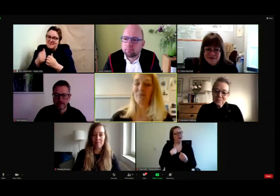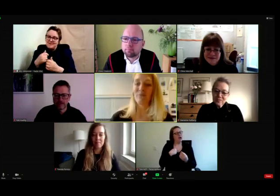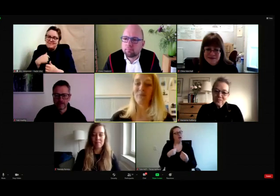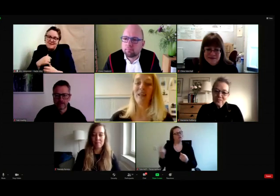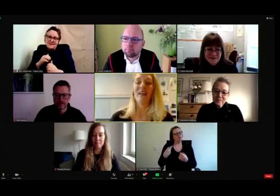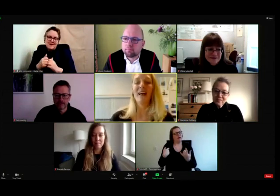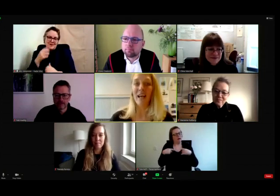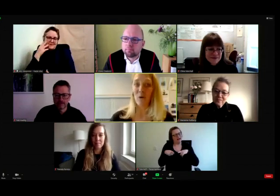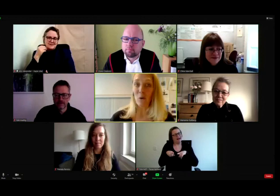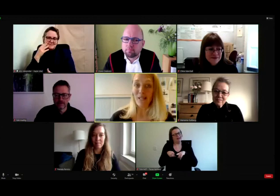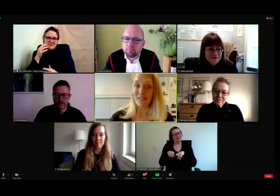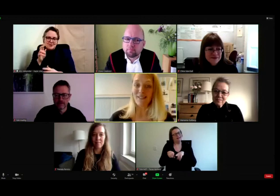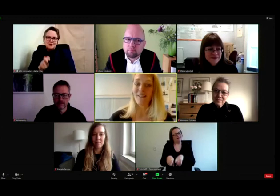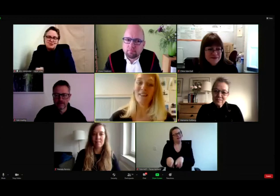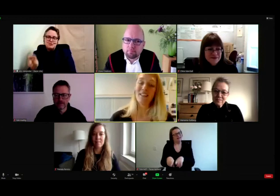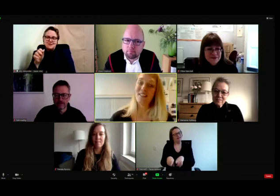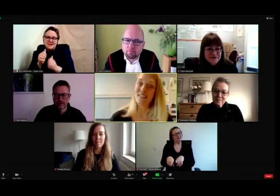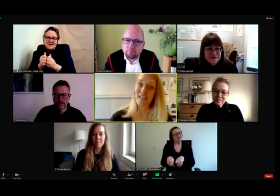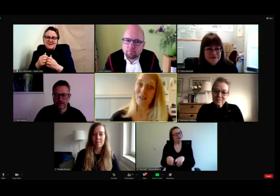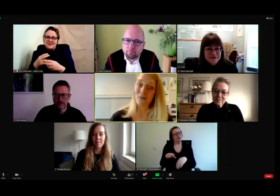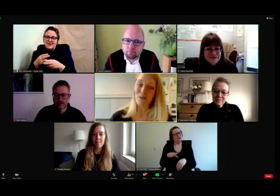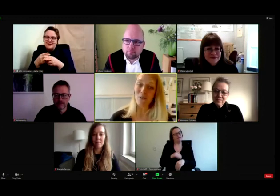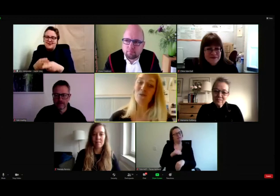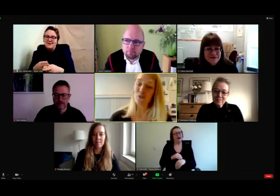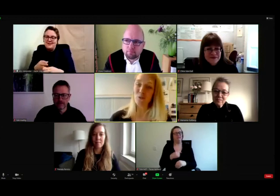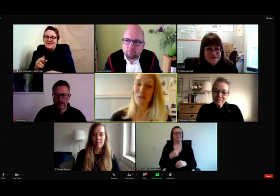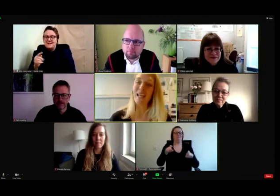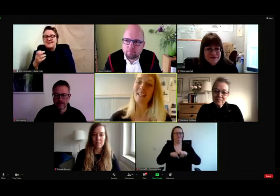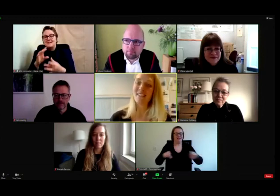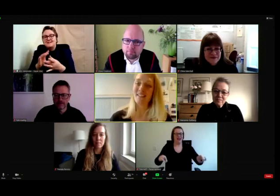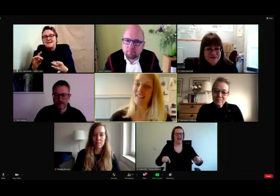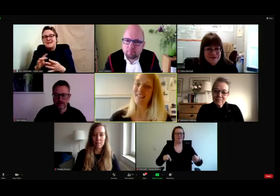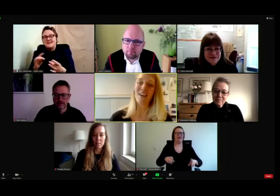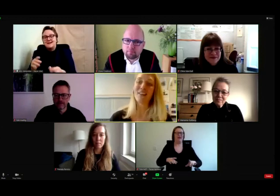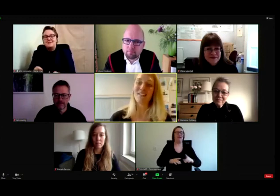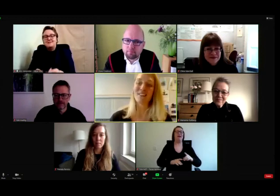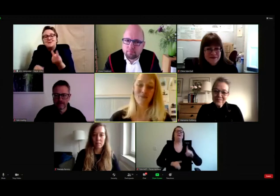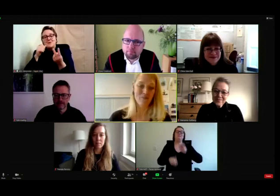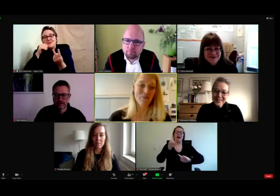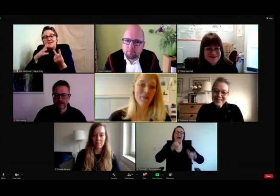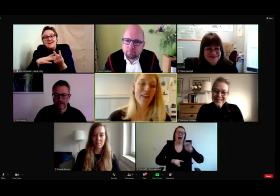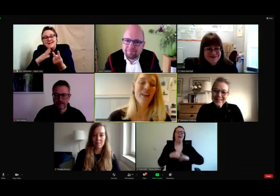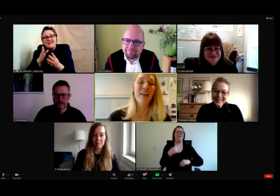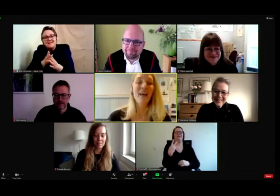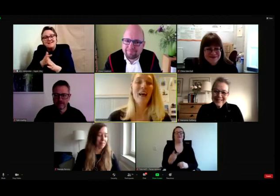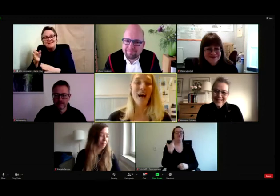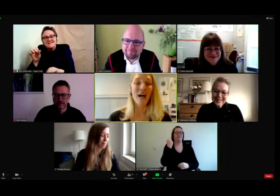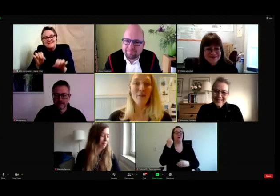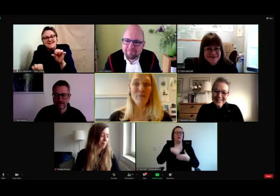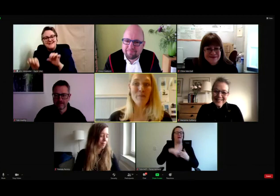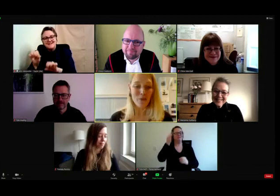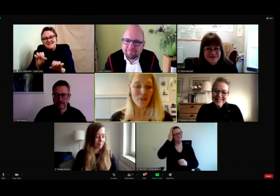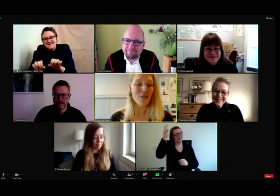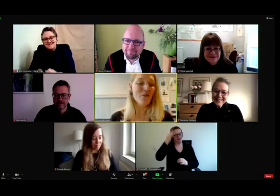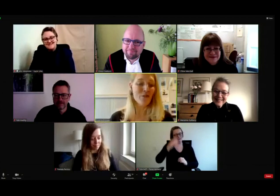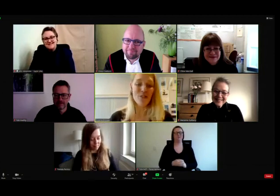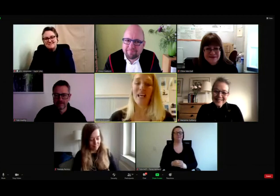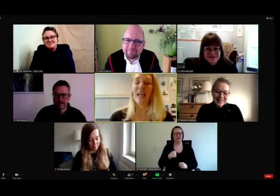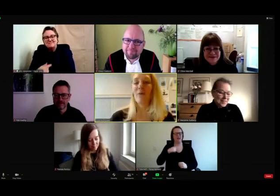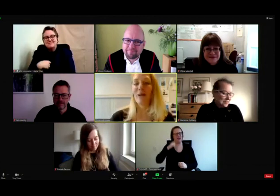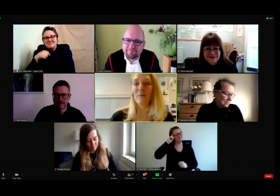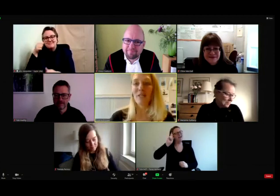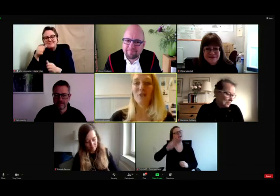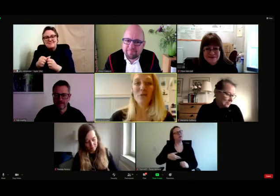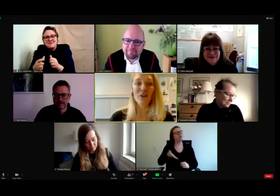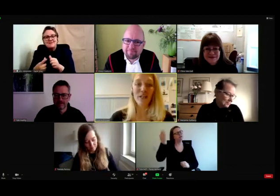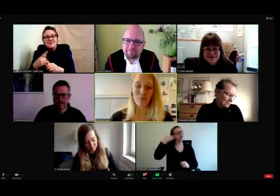journey together. I call it the tale of two ladies in science. I remember the